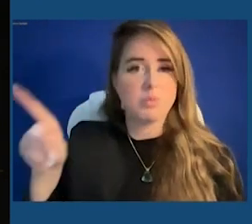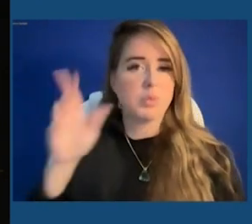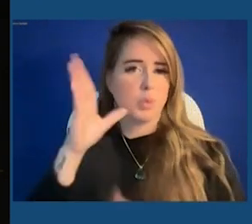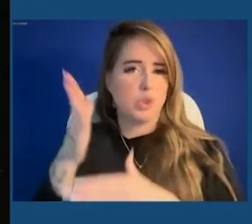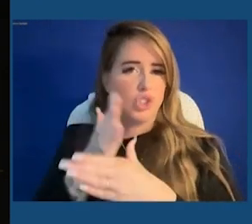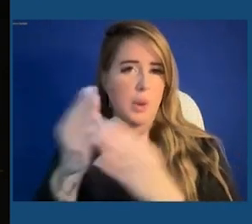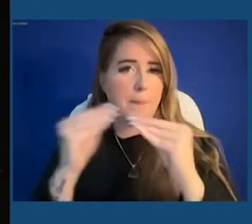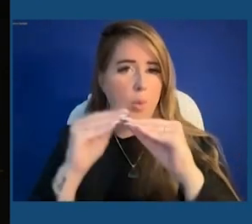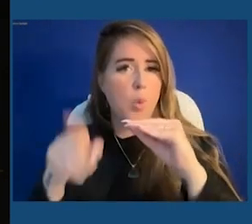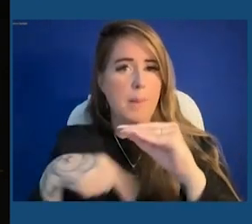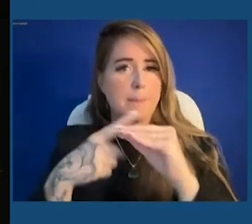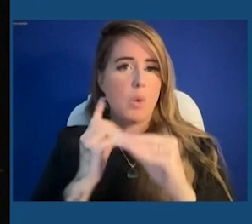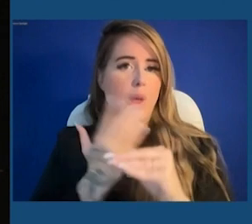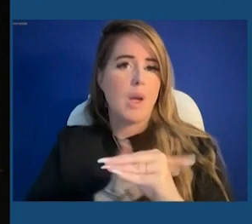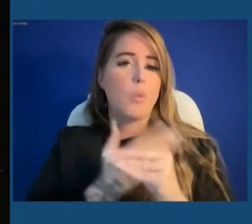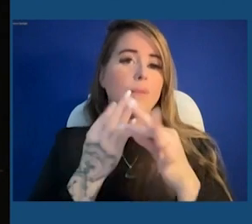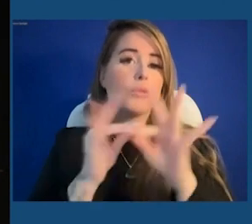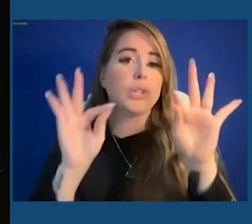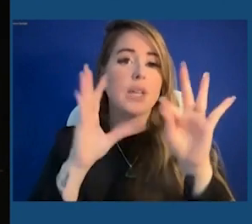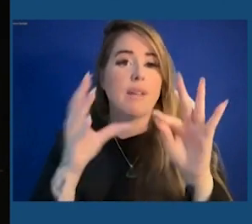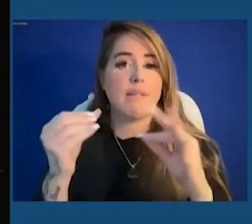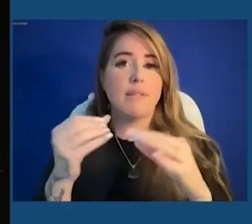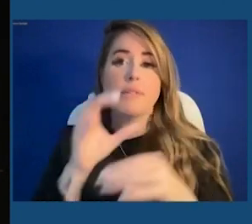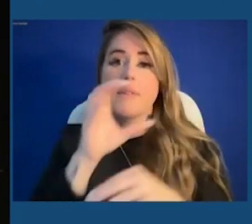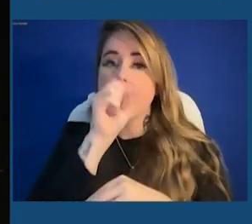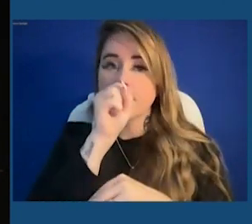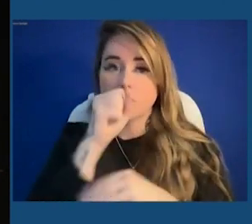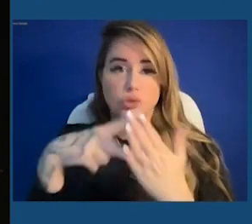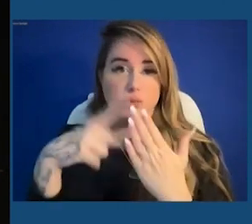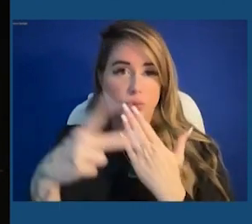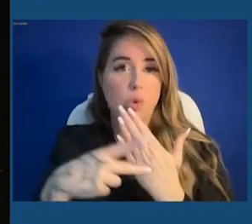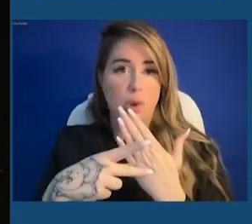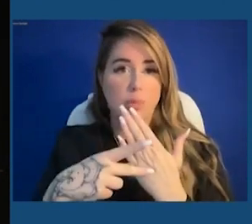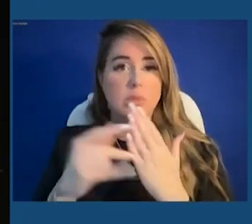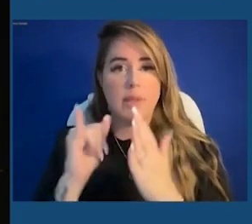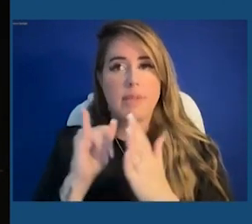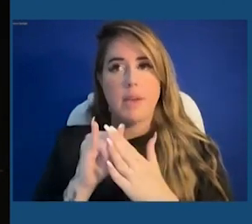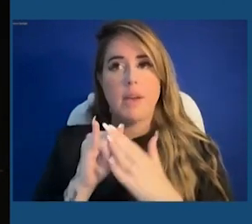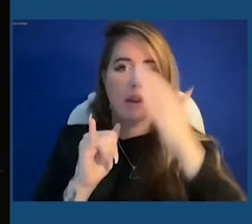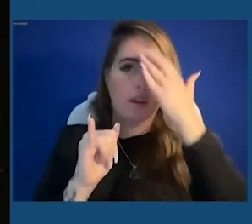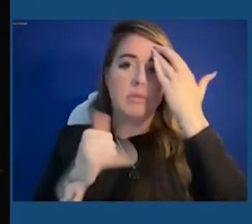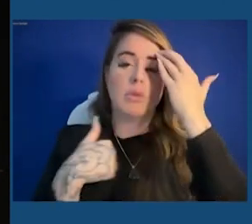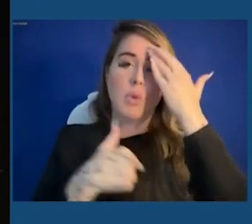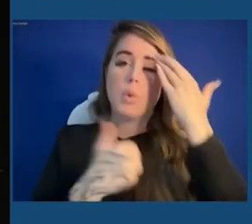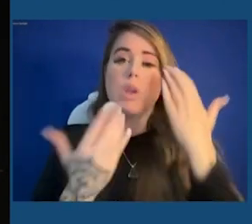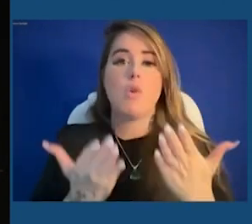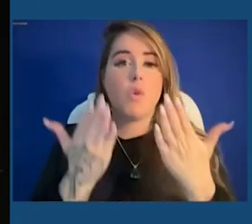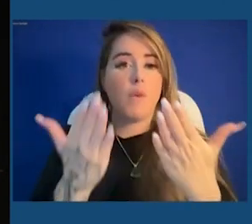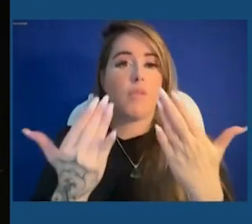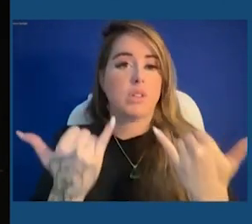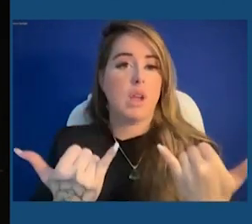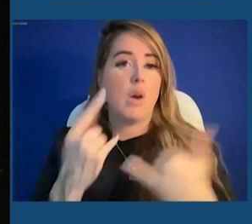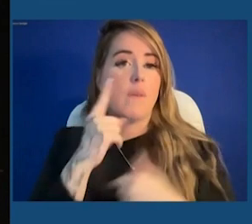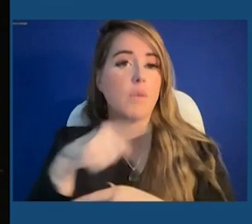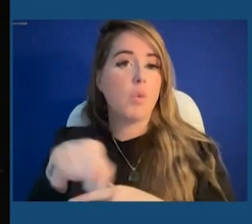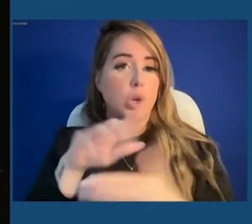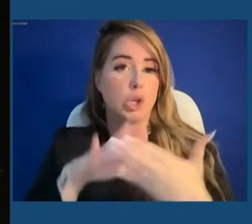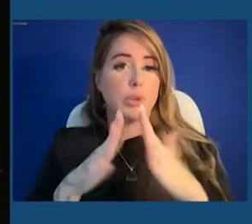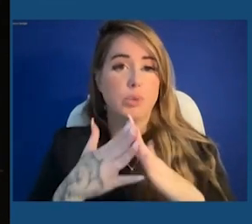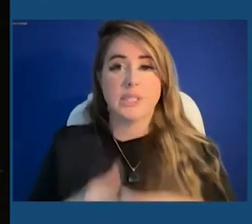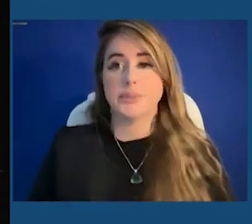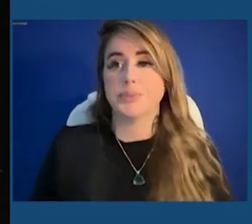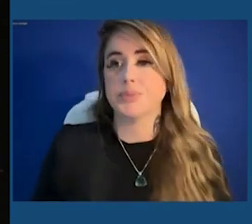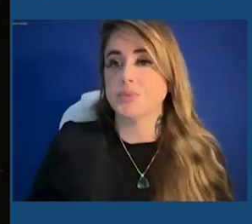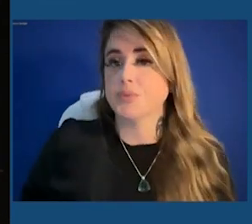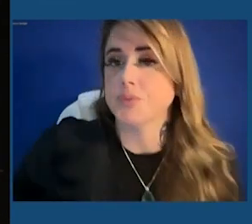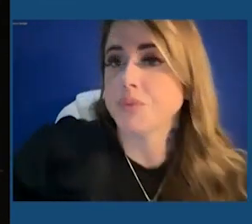some of the free and confidential programs that we offer to communities.